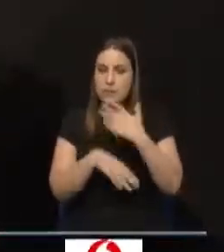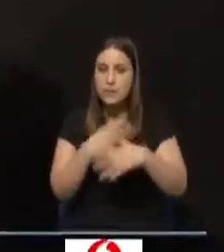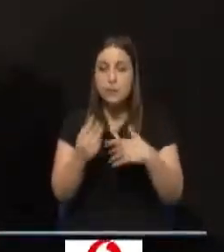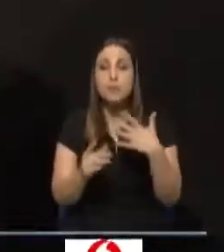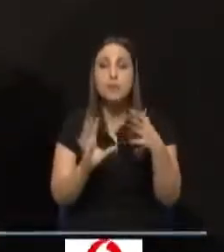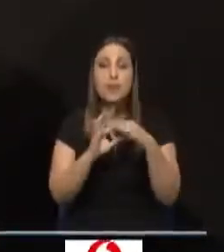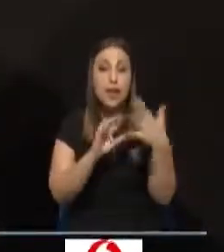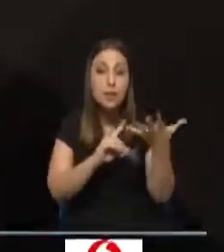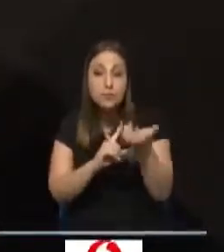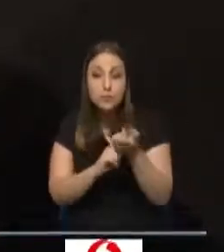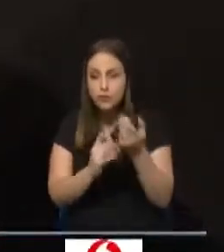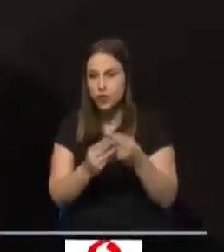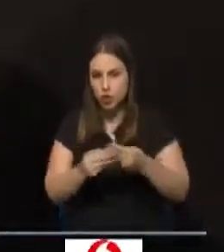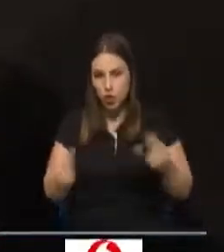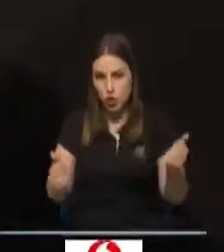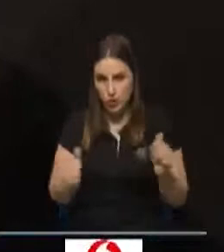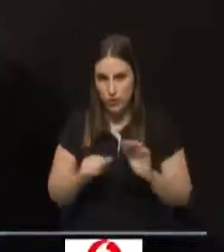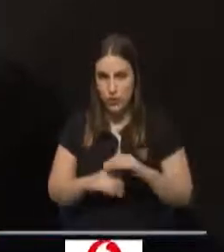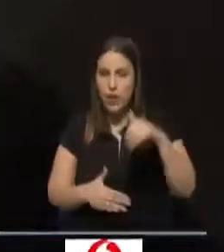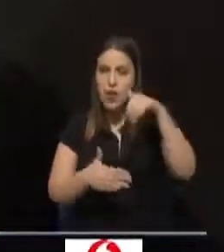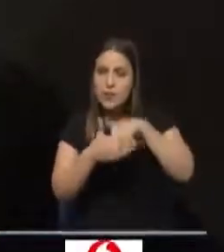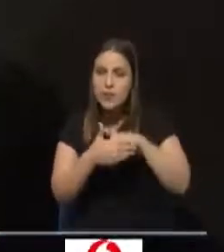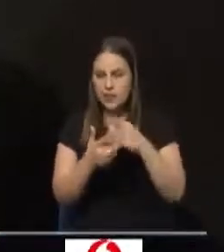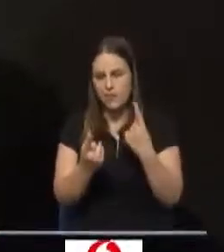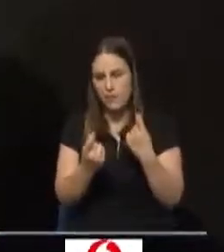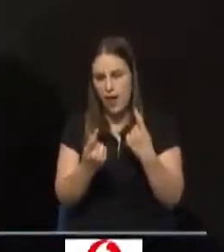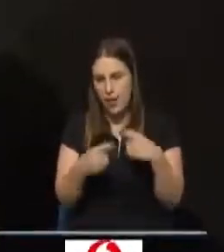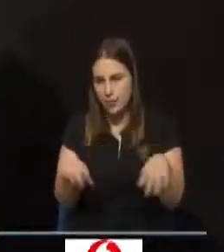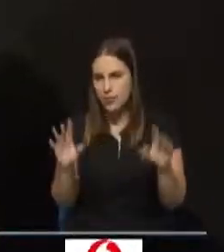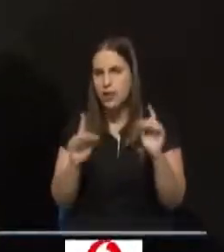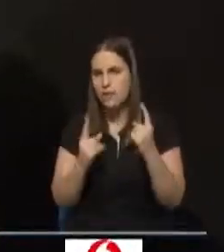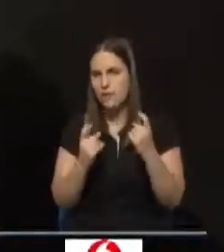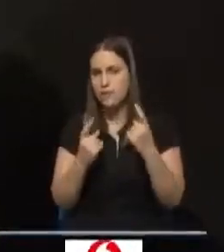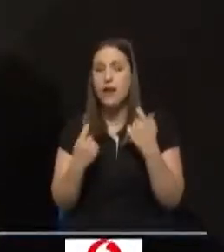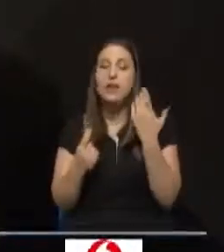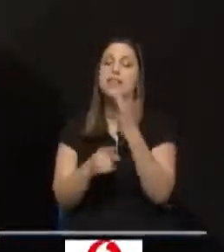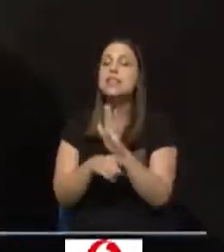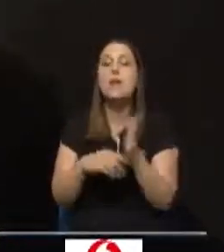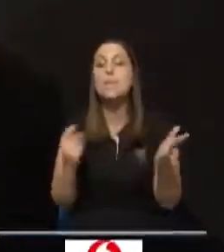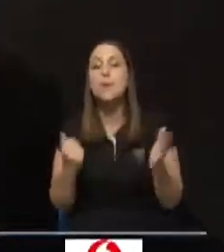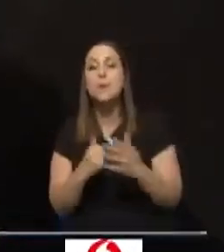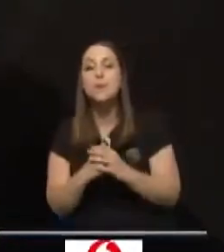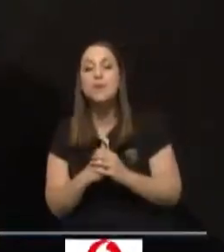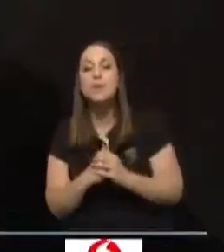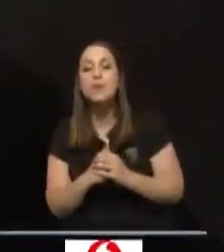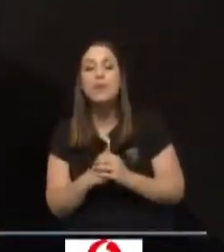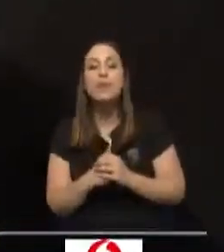So from the point of view of clients, it's resolved. But internally, we still have things to do.